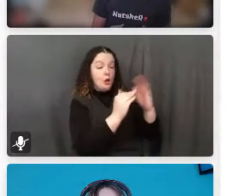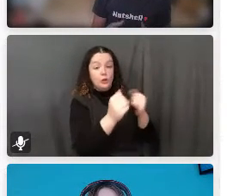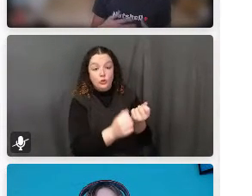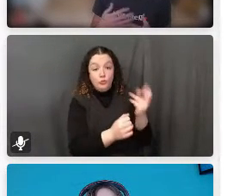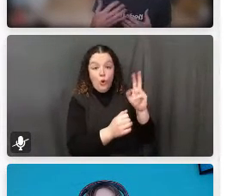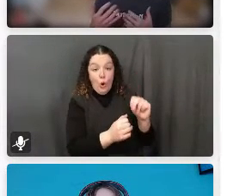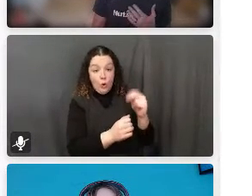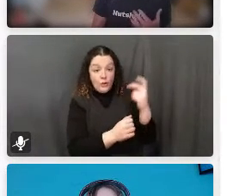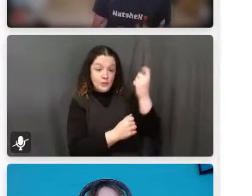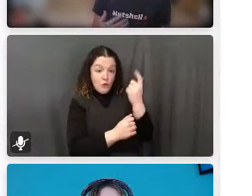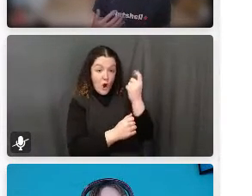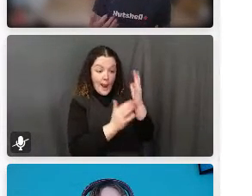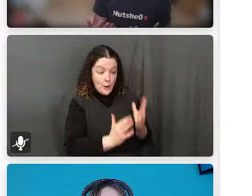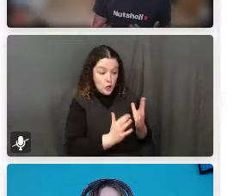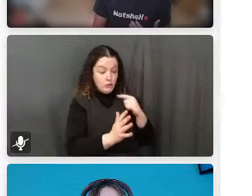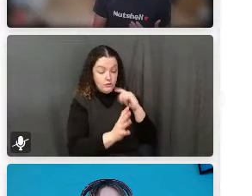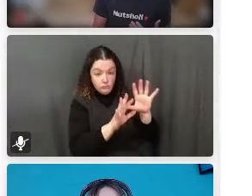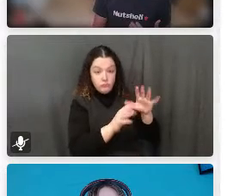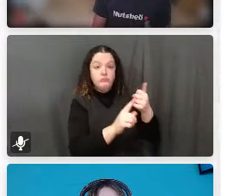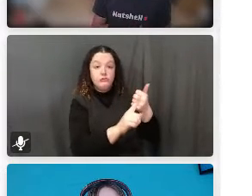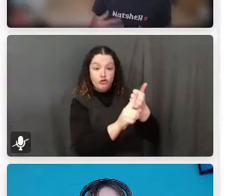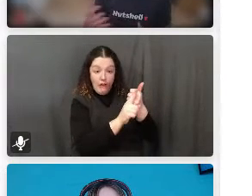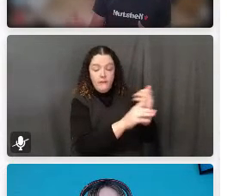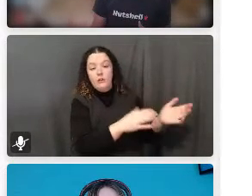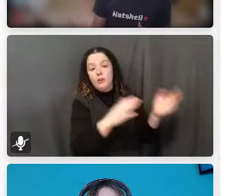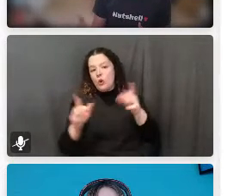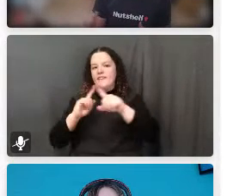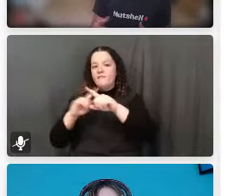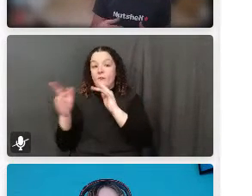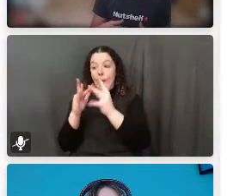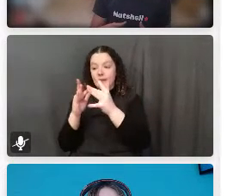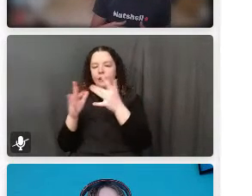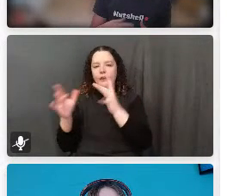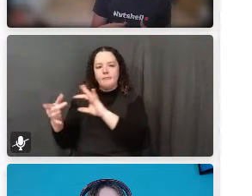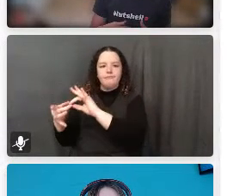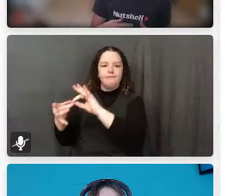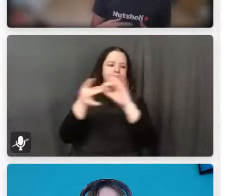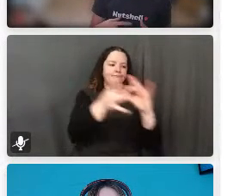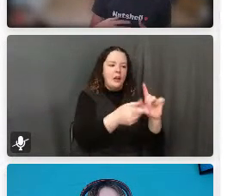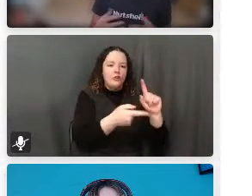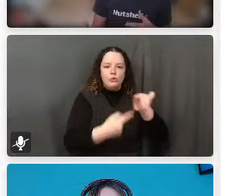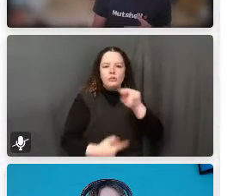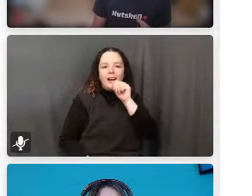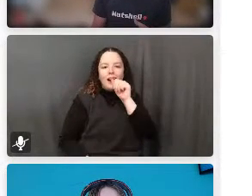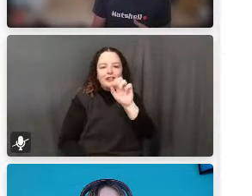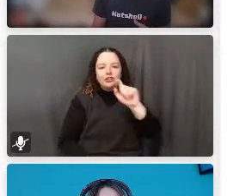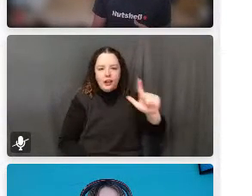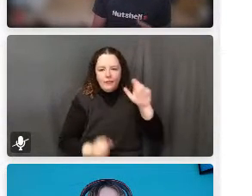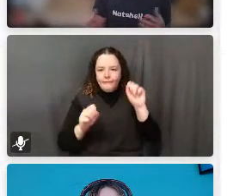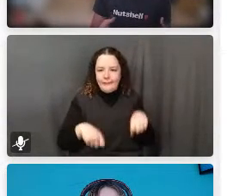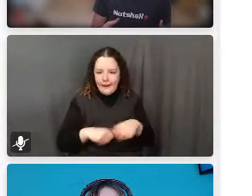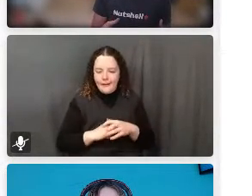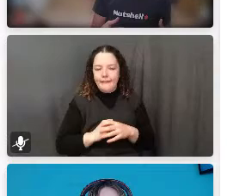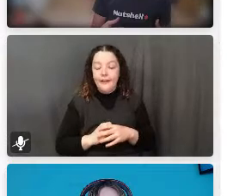Nutshell, or if you're using a different website form builder, you can connect those forms to Nutshell as well. And I also mentioned the